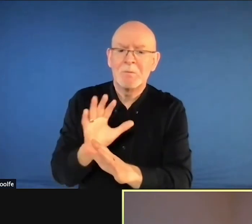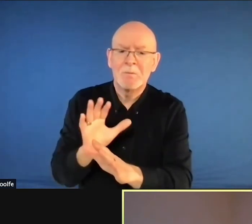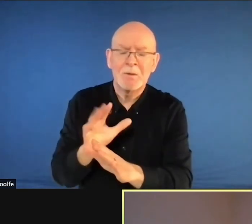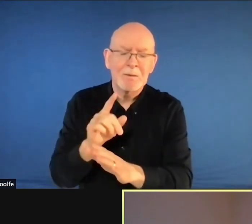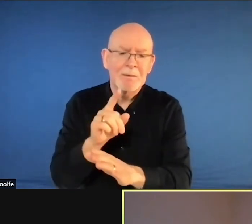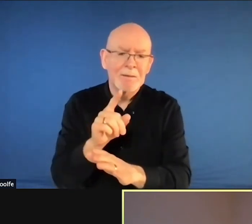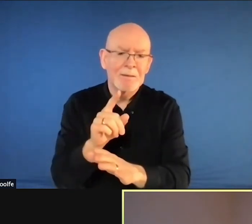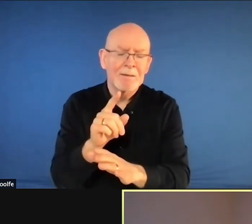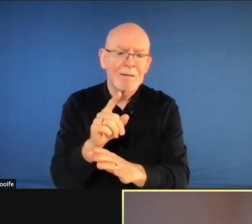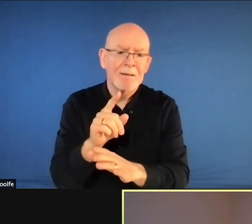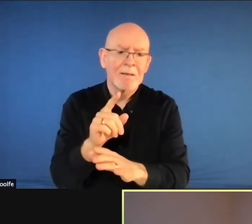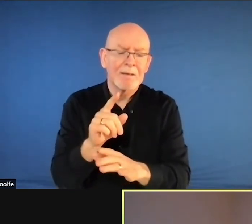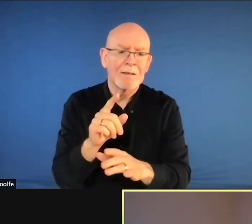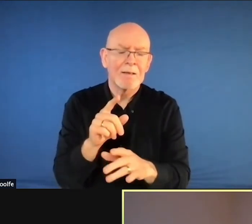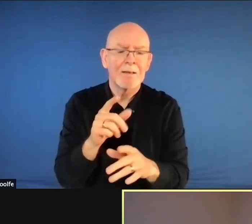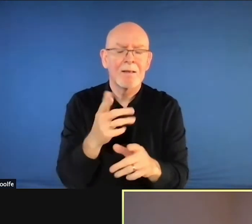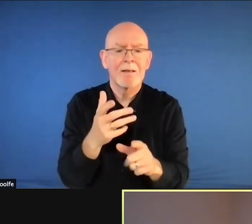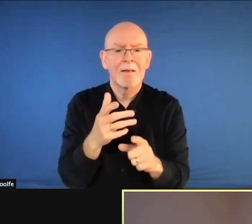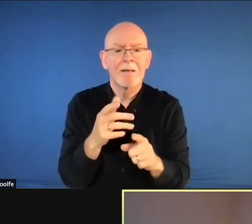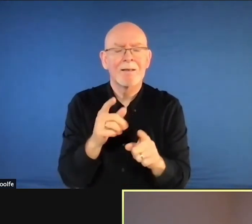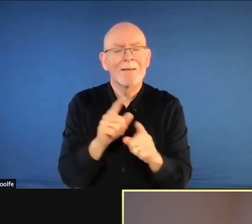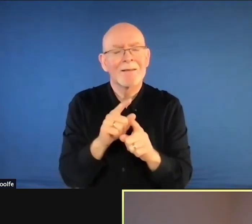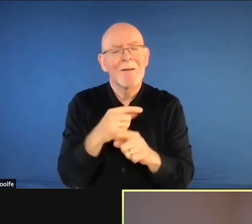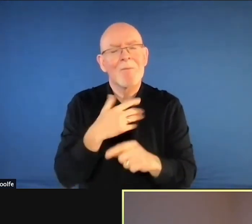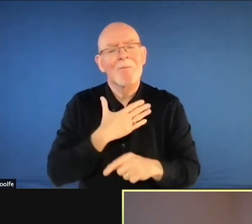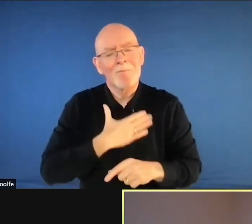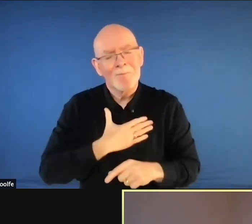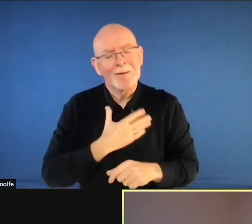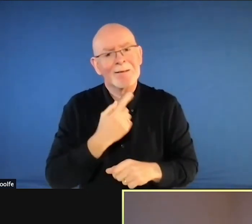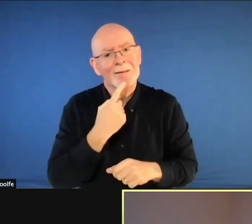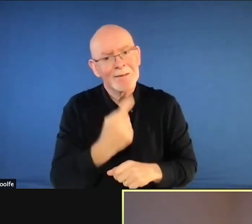re-emphasize the main idea in such a